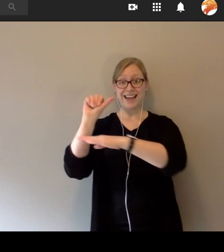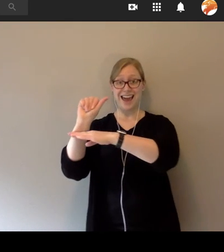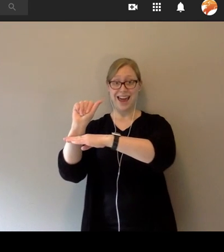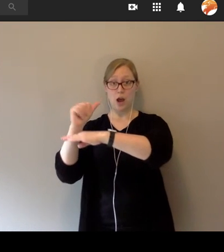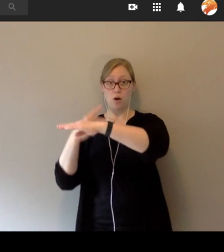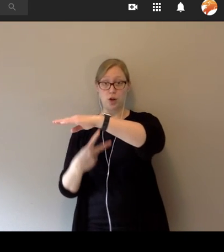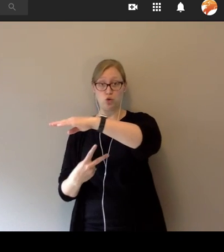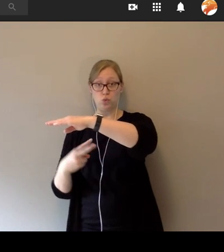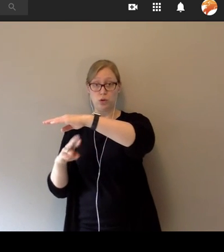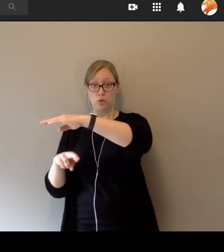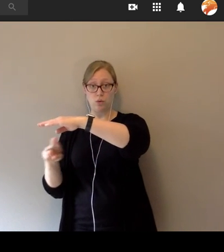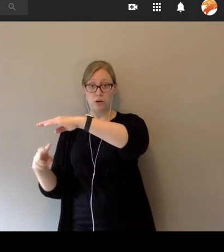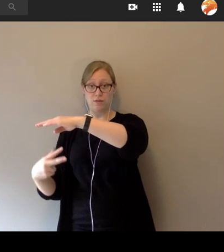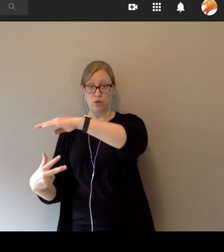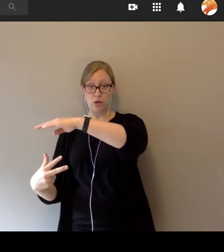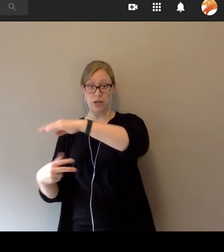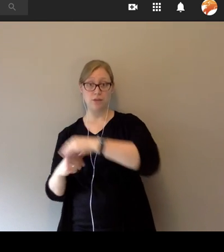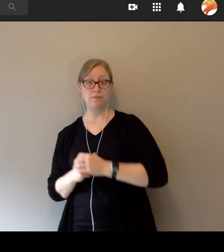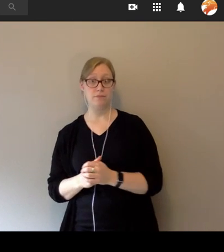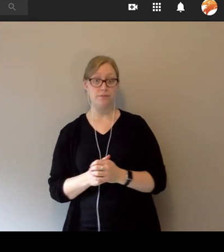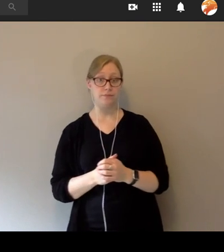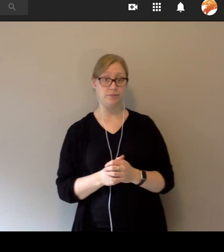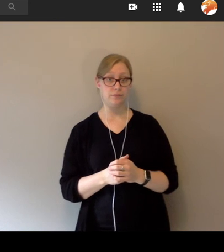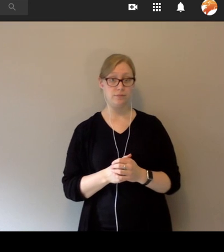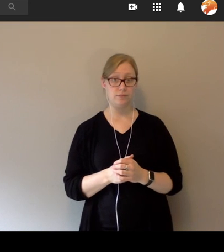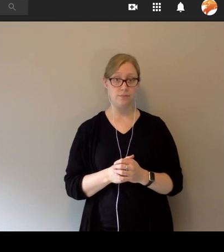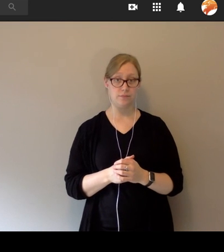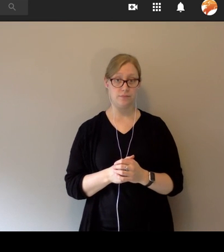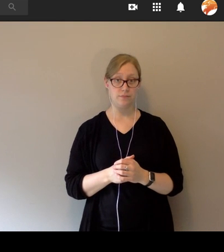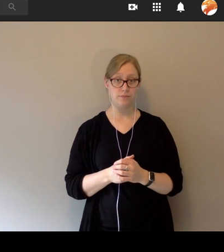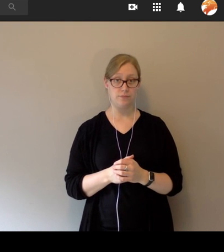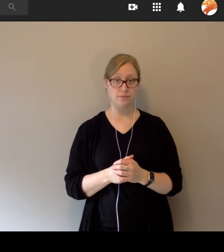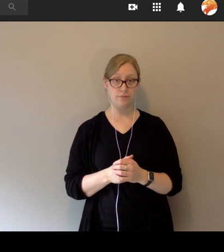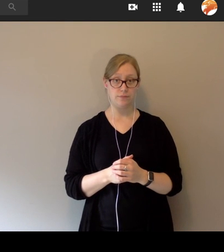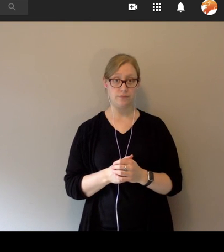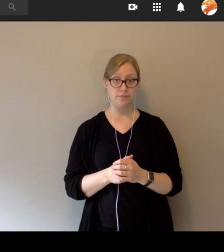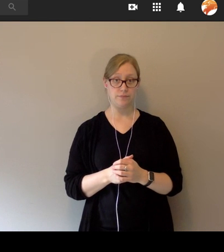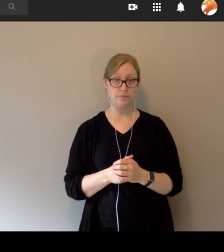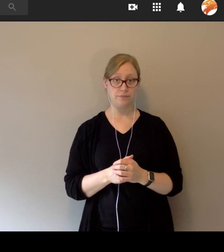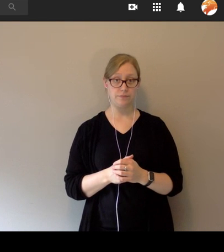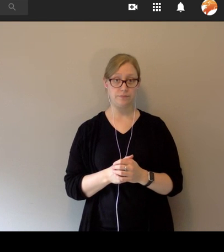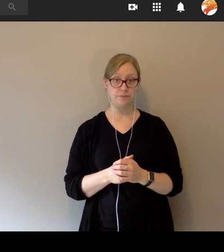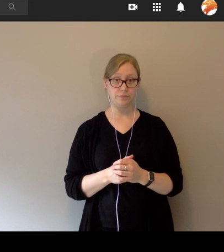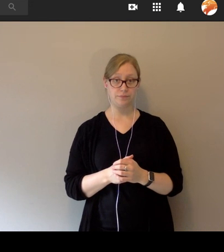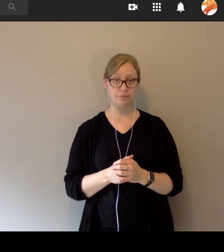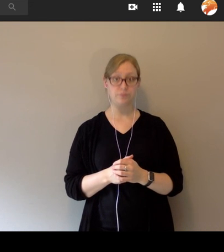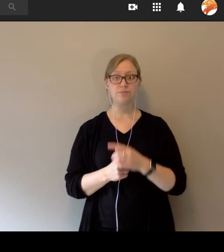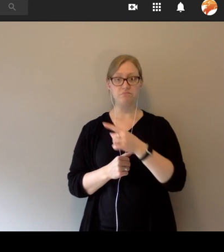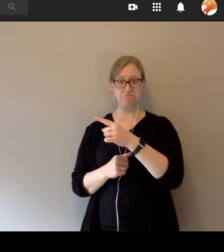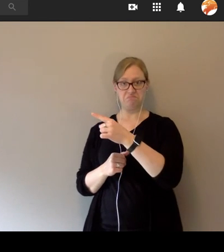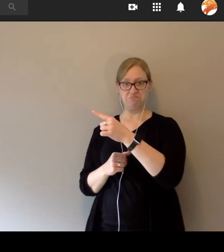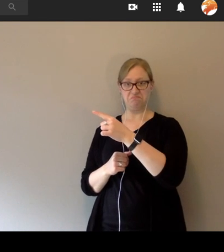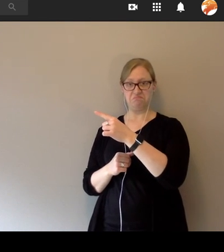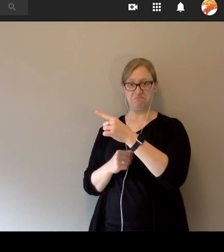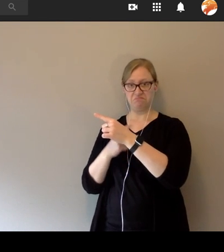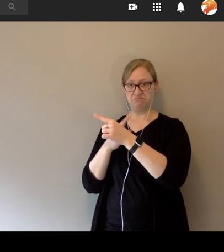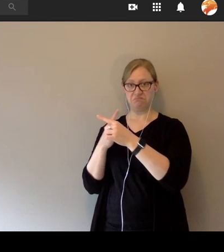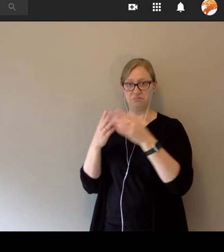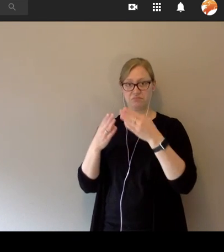multiply. So I have 2 square root of 3 times 1. And then that's equal to 2a. Then I divide by